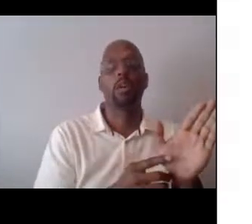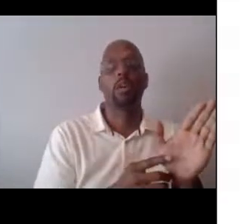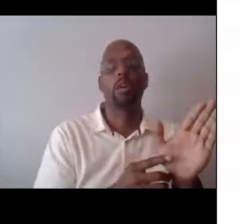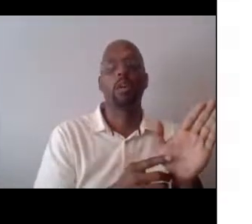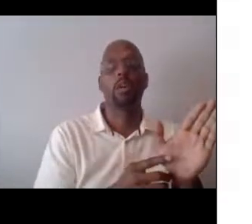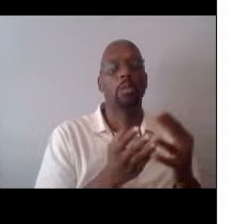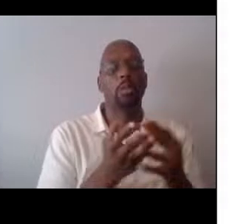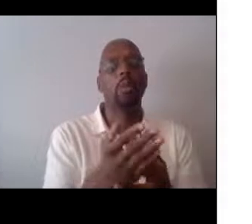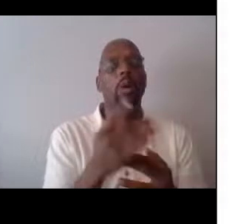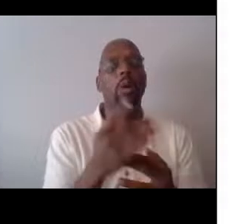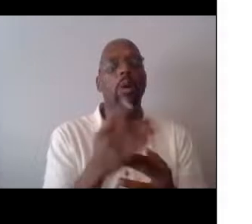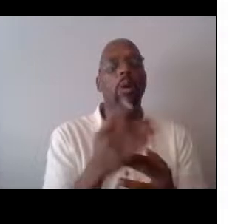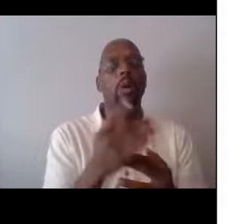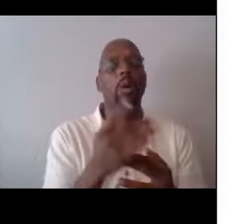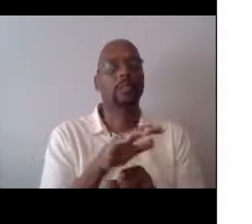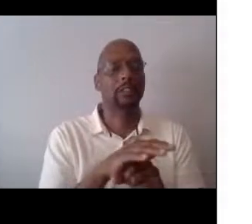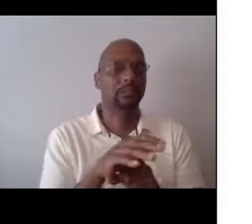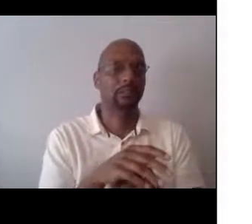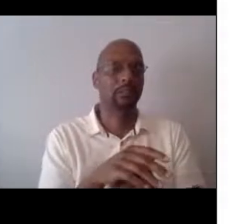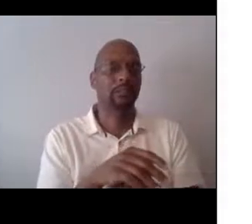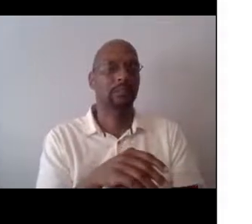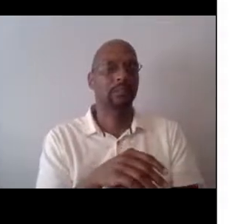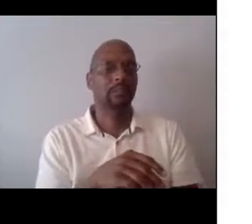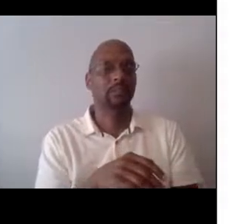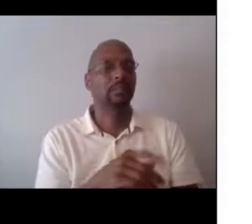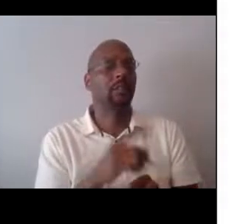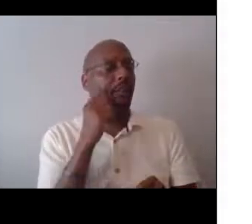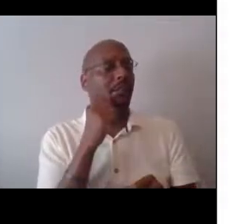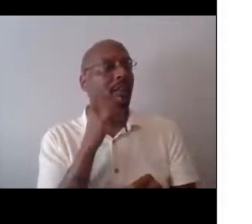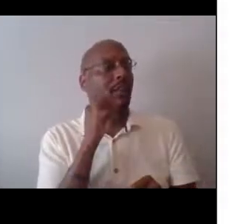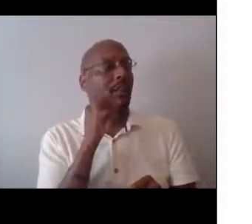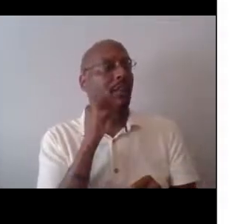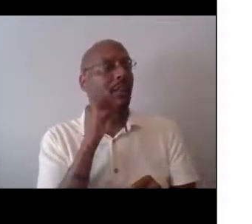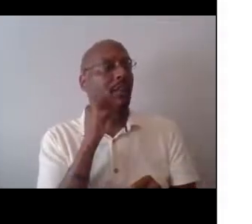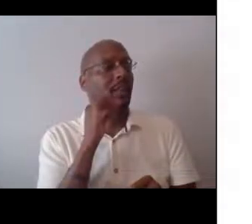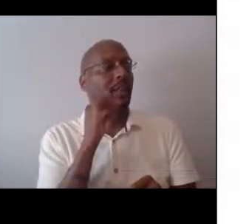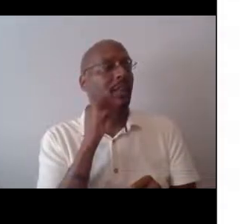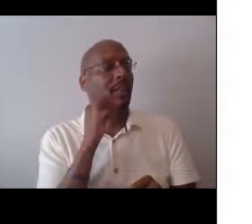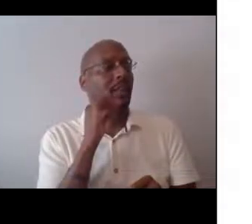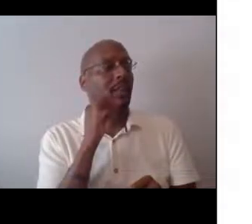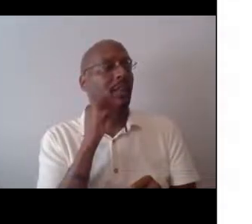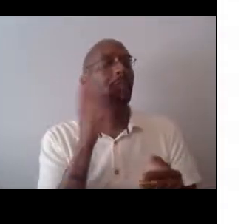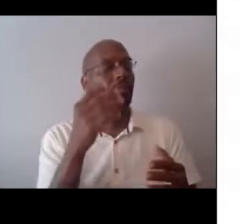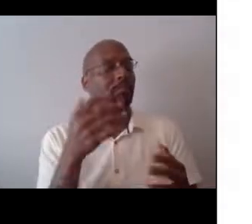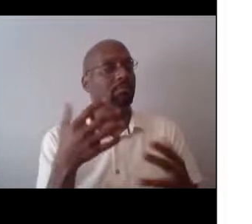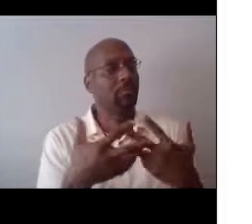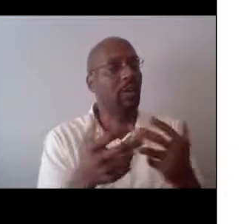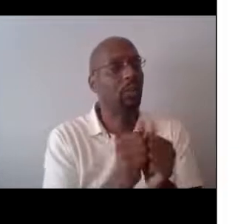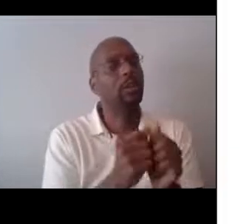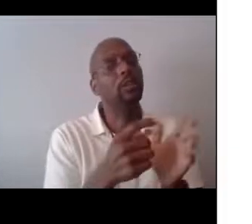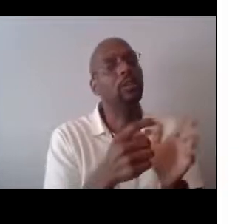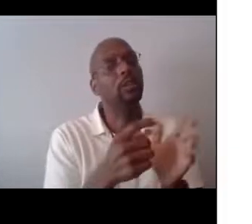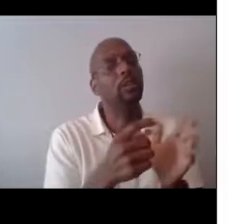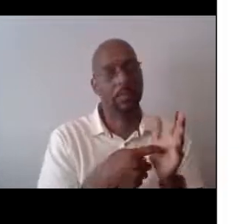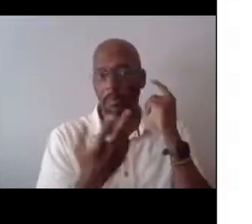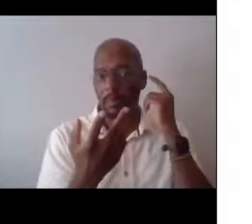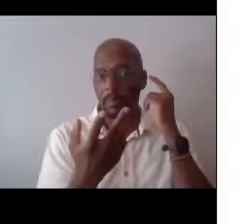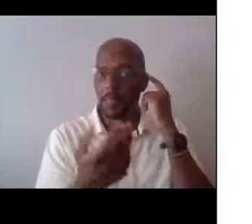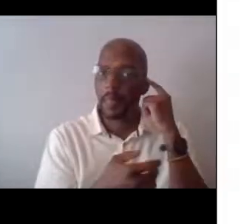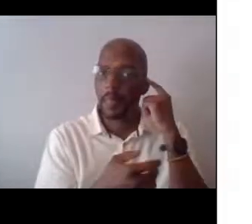proposing up to 15 members, we think the 16 on the list will still fit that bill. What was the name again? Miha